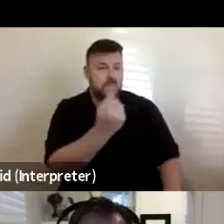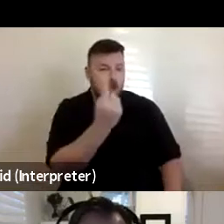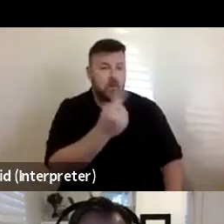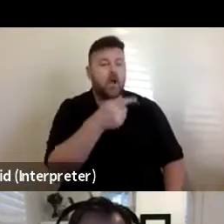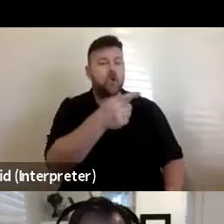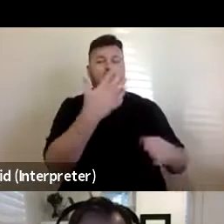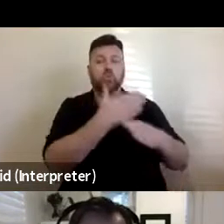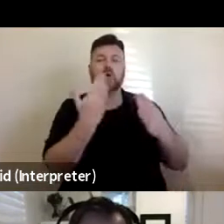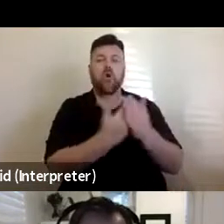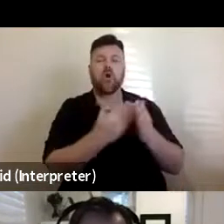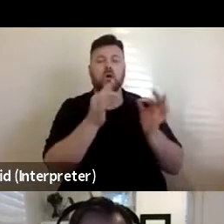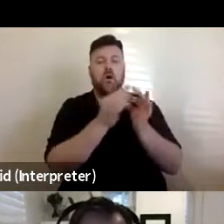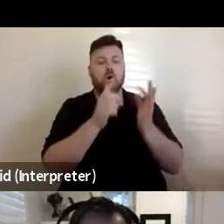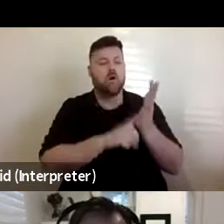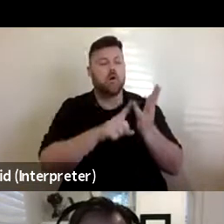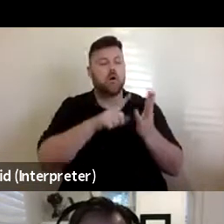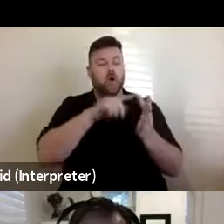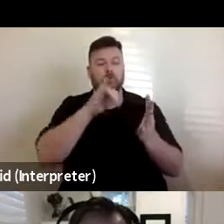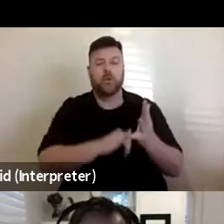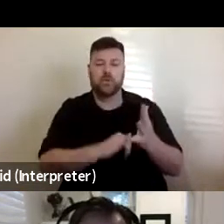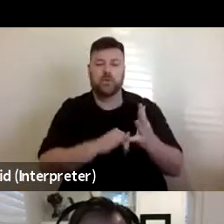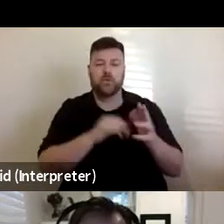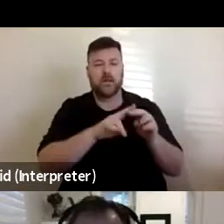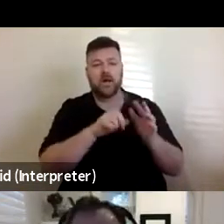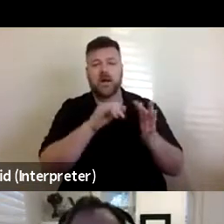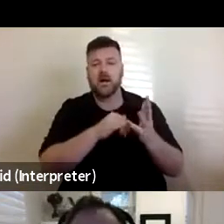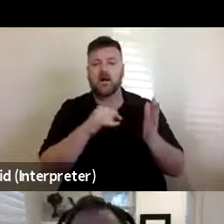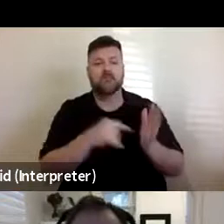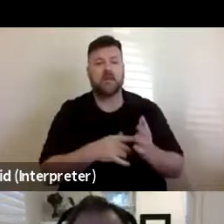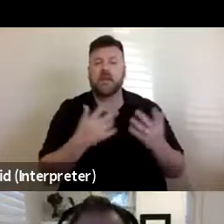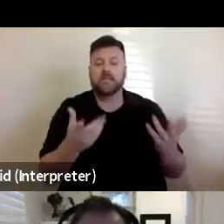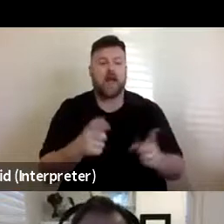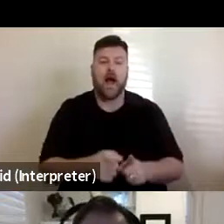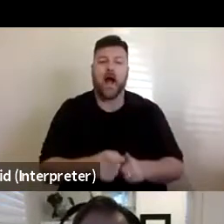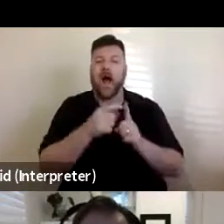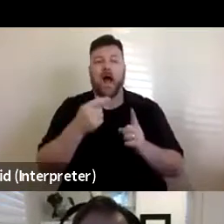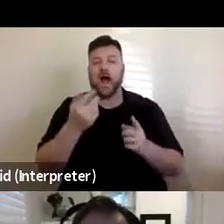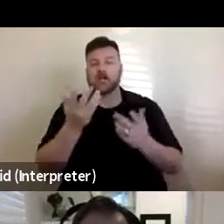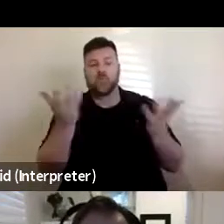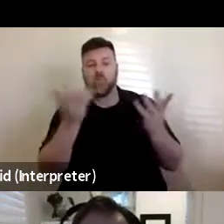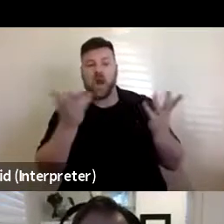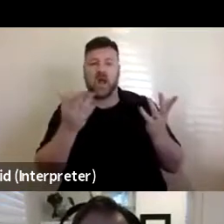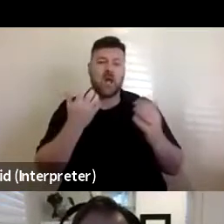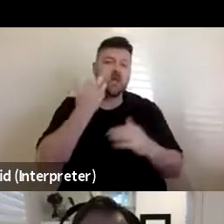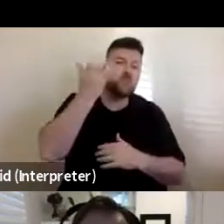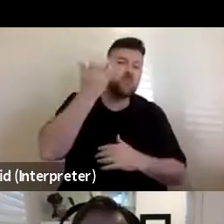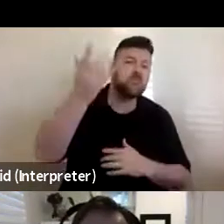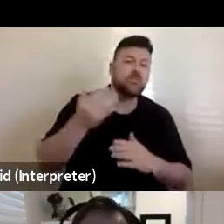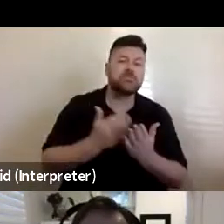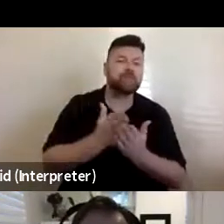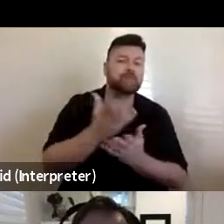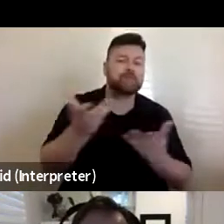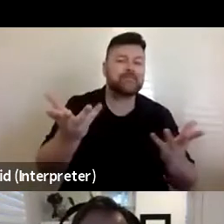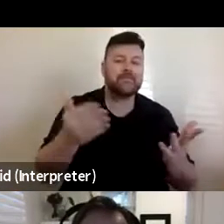Bluesfest. Yeah, it's hard to know where we're going to go, but there's so many opportunities to just engage further,